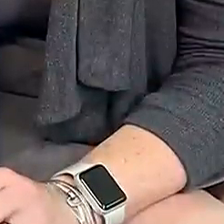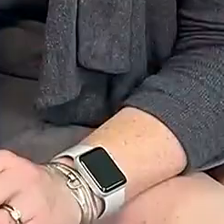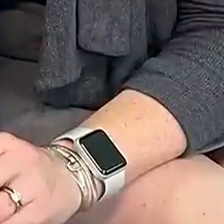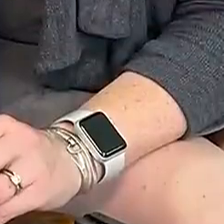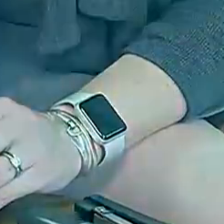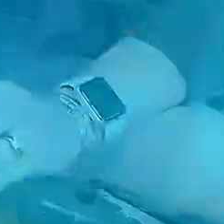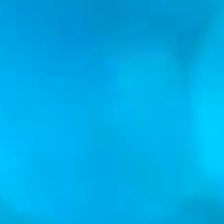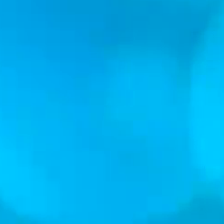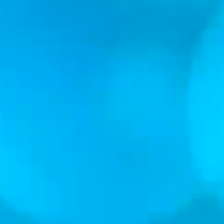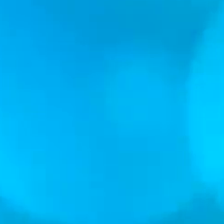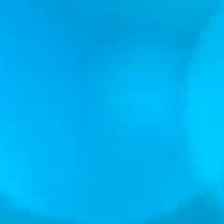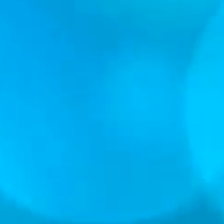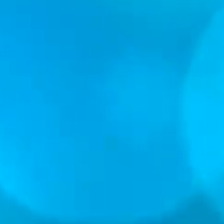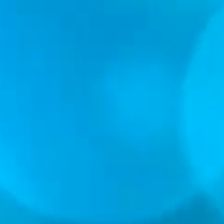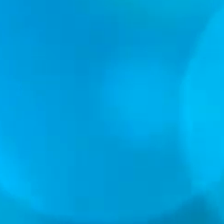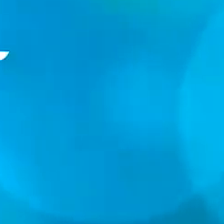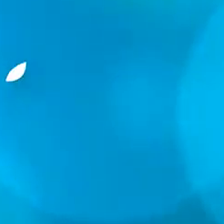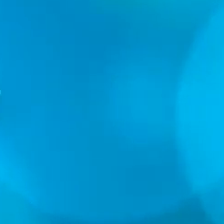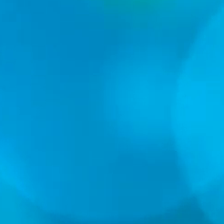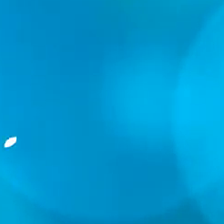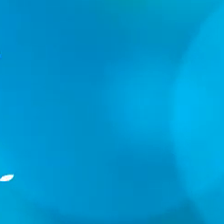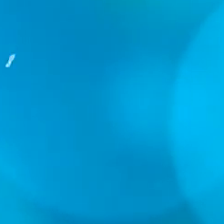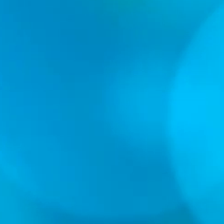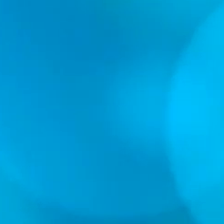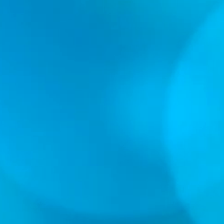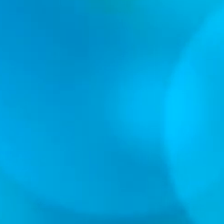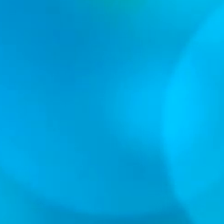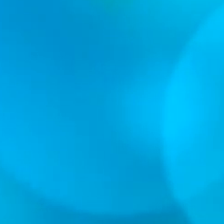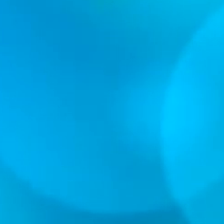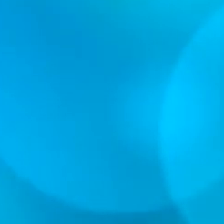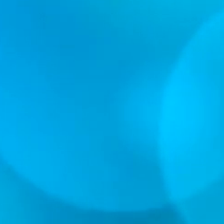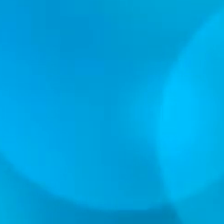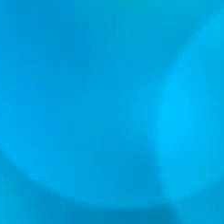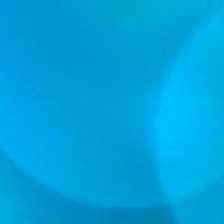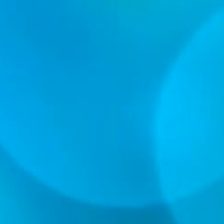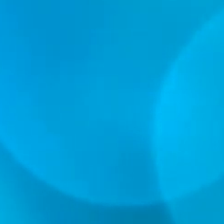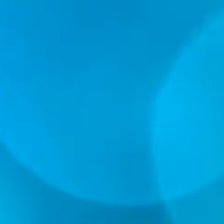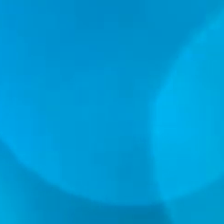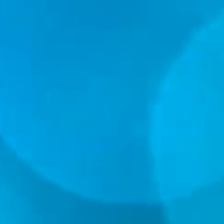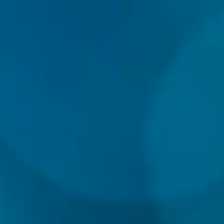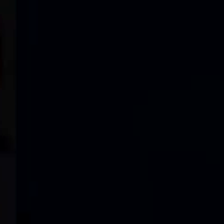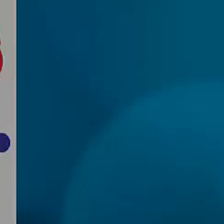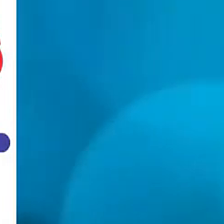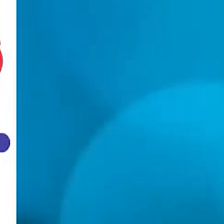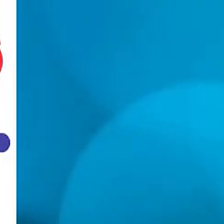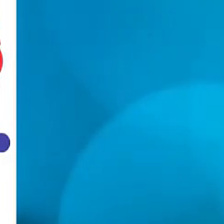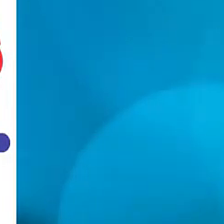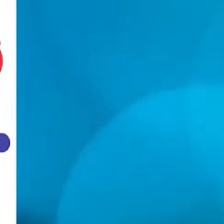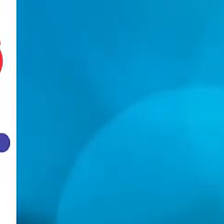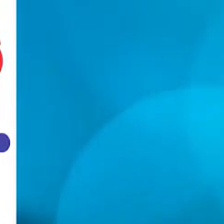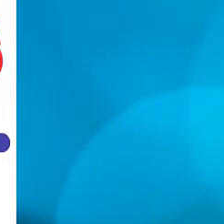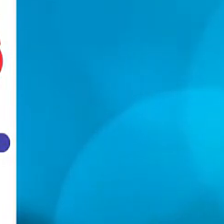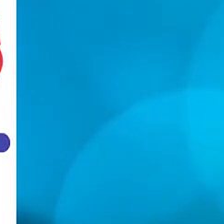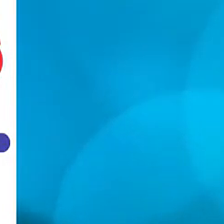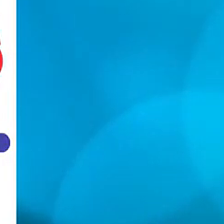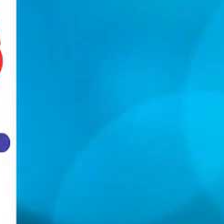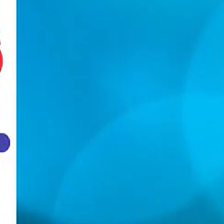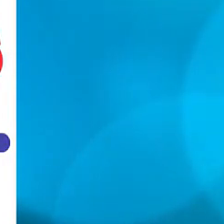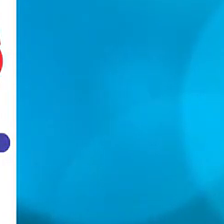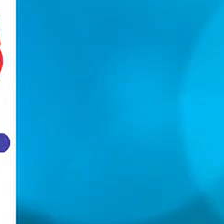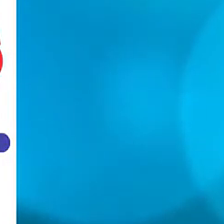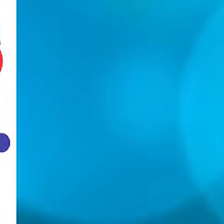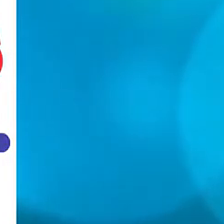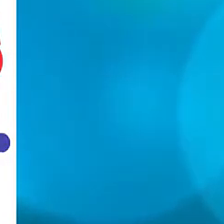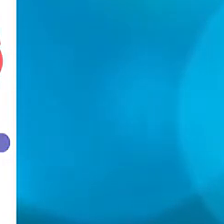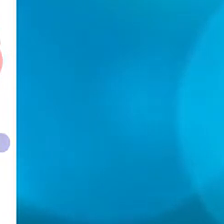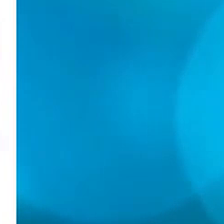or text your donation. Rise up for the Wood County Society today. Together, we can make a difference. A special thank you to our